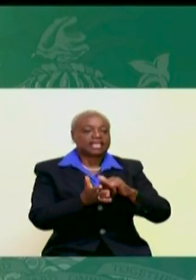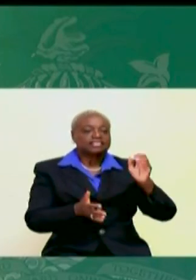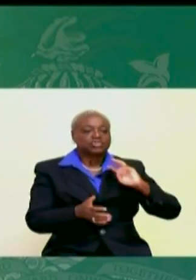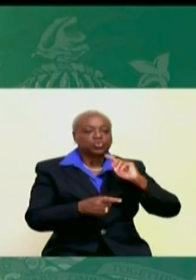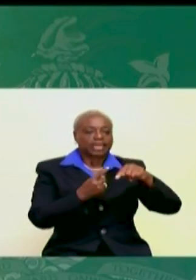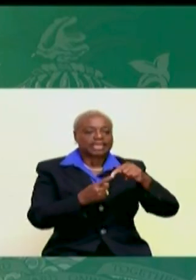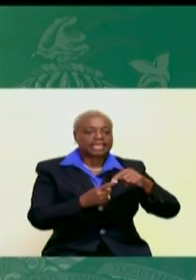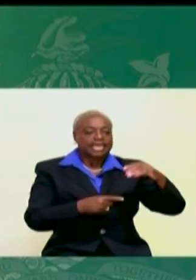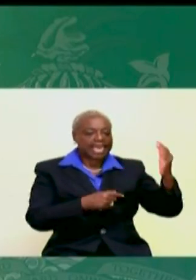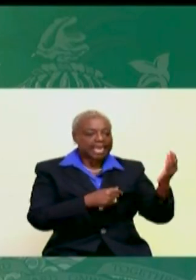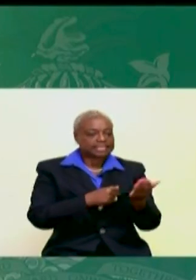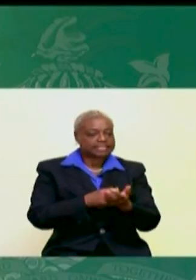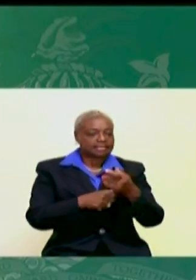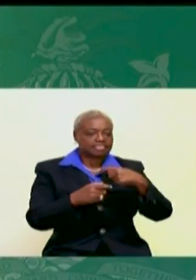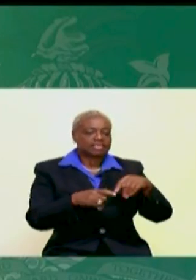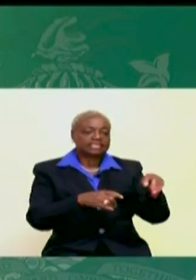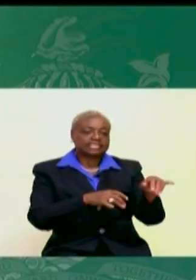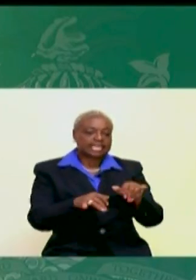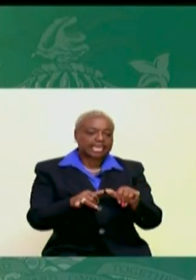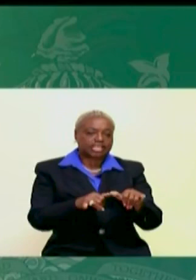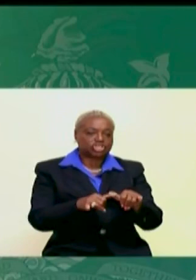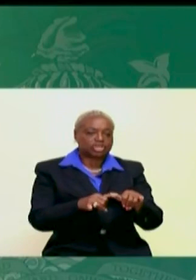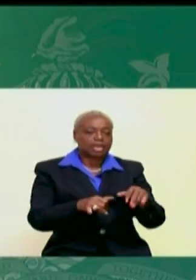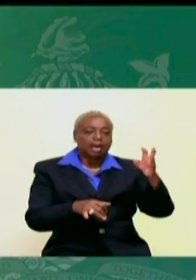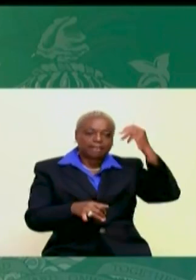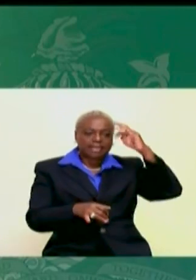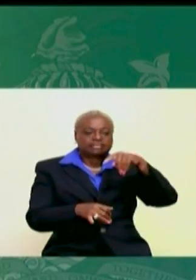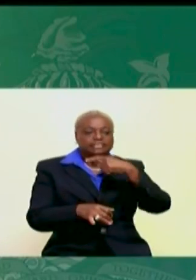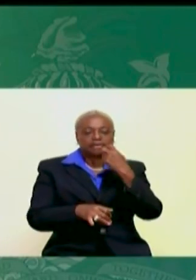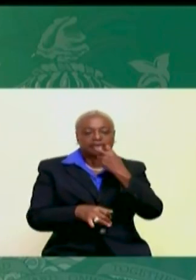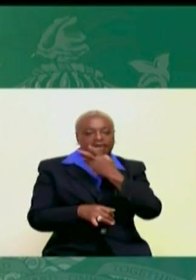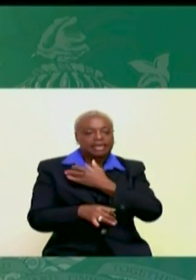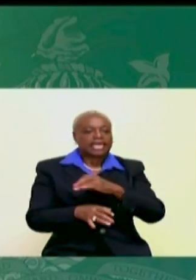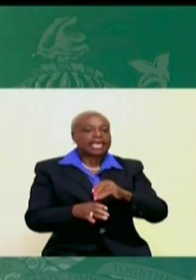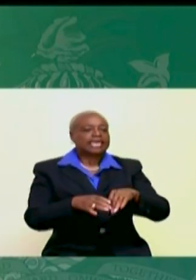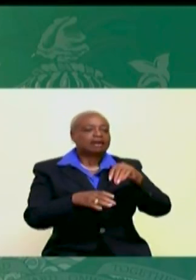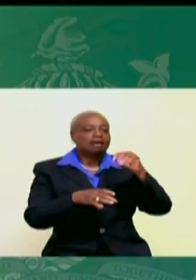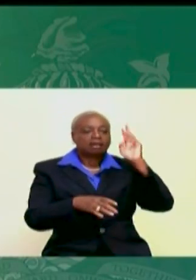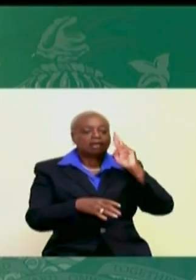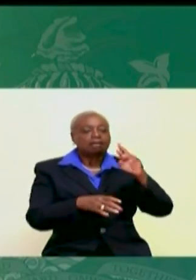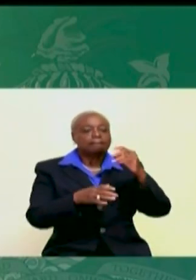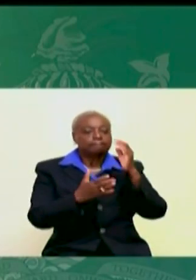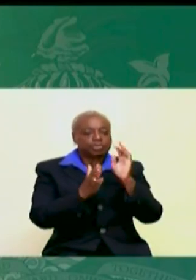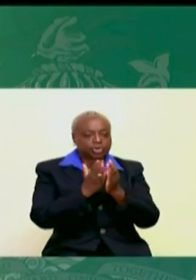Speaker. And Madam Speaker, in her book, she is quoting, this is